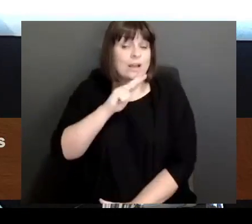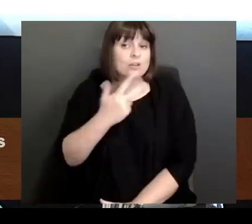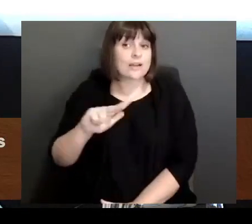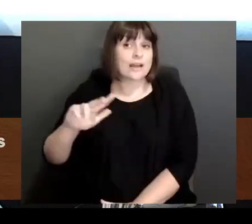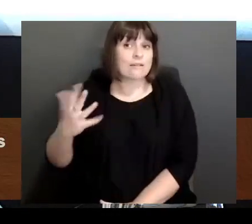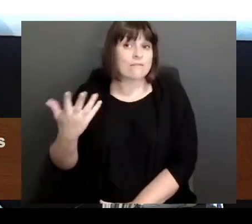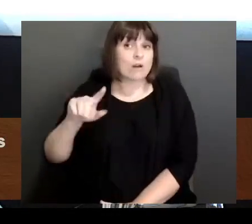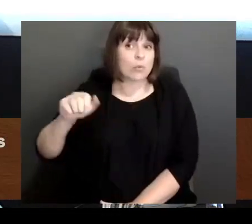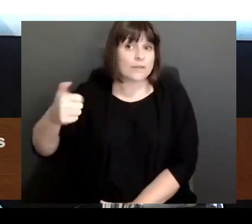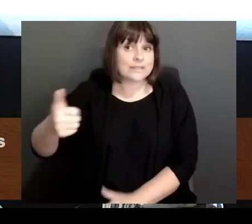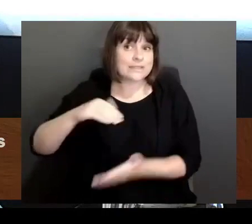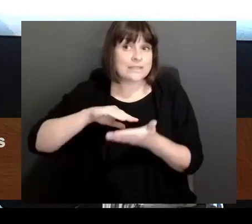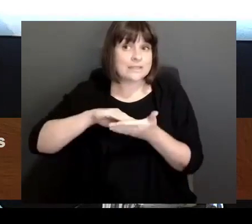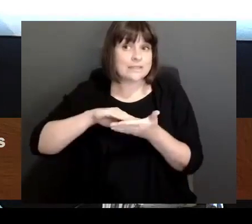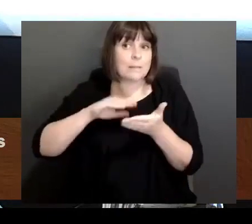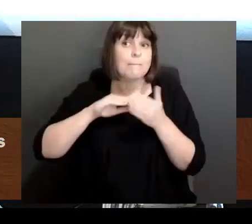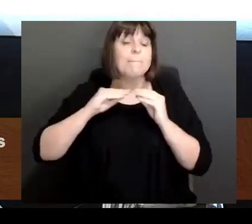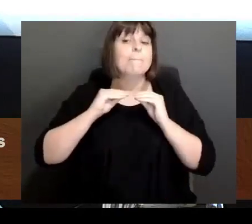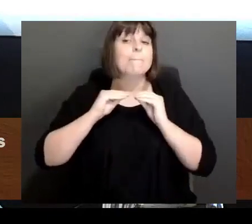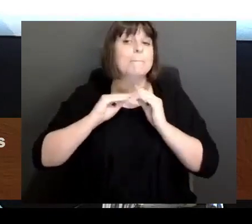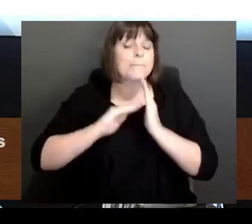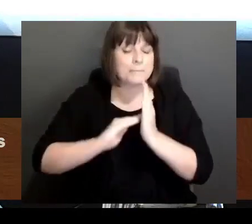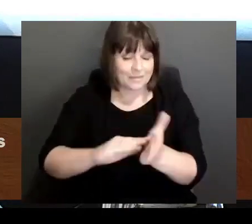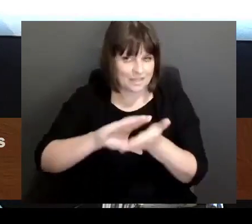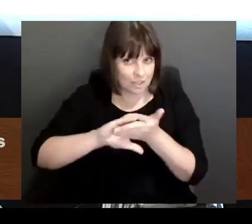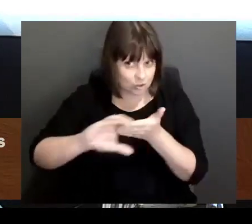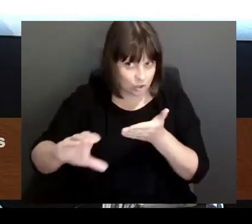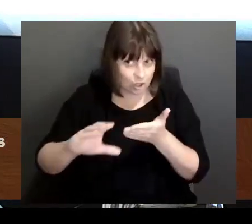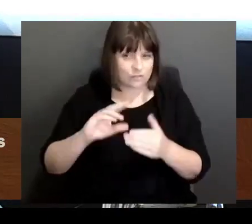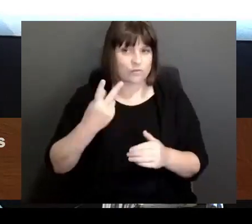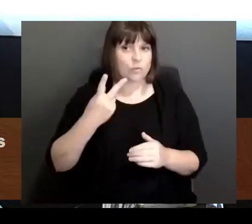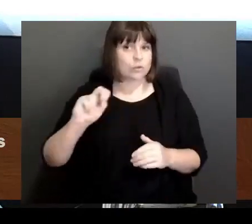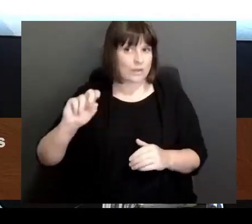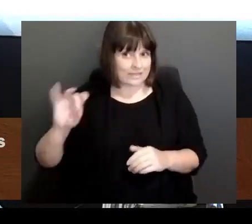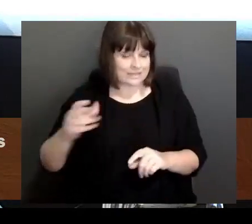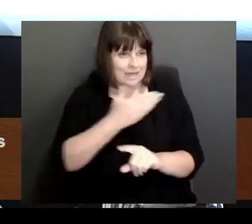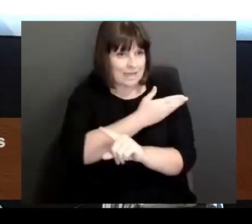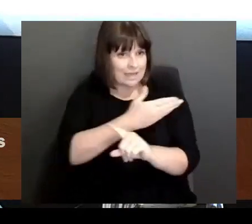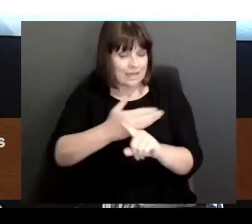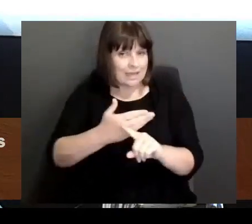since 2010. And for sand, stone and gravel,